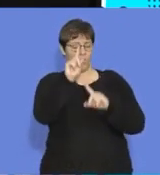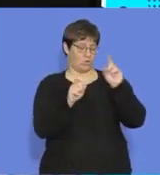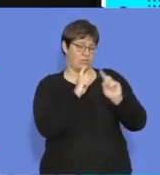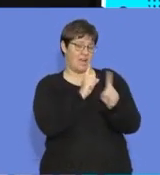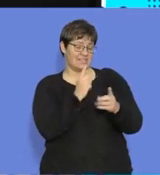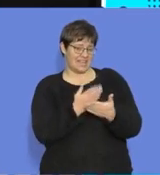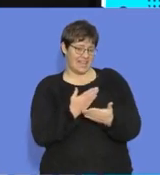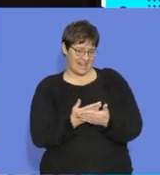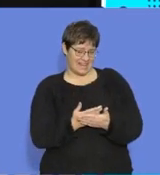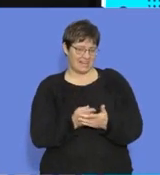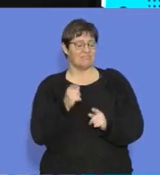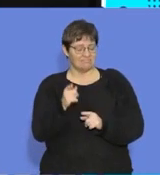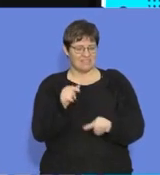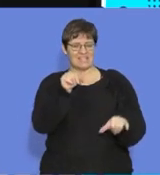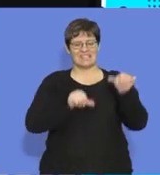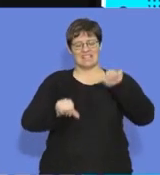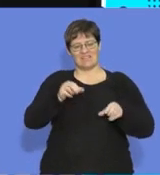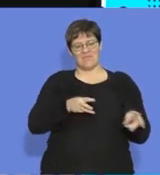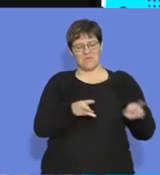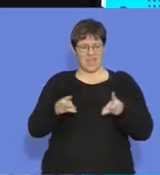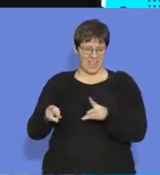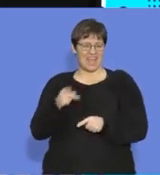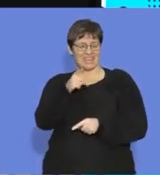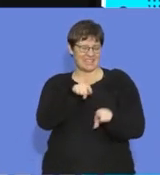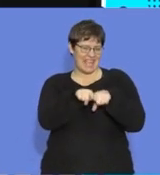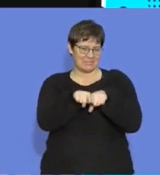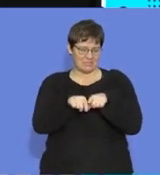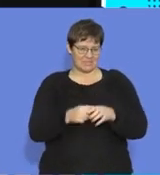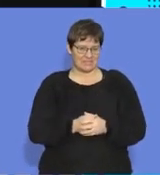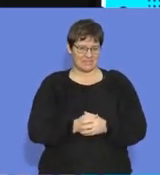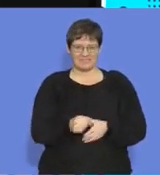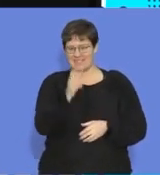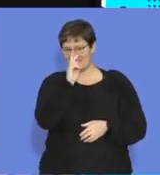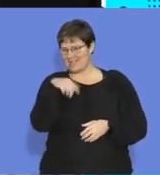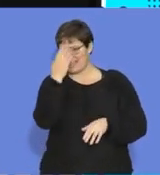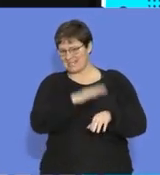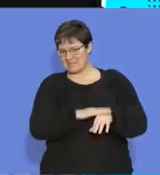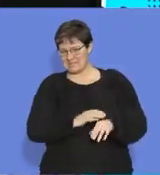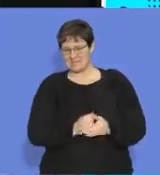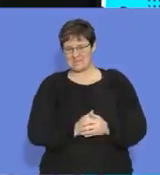on the scientific method and this particular experiment. See you next time.